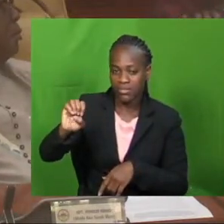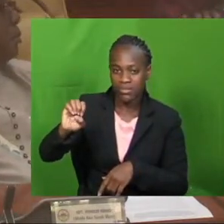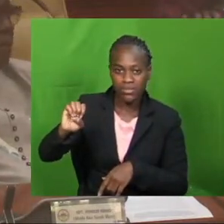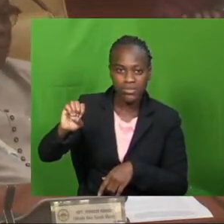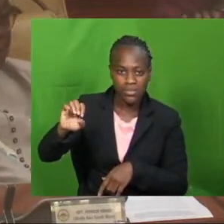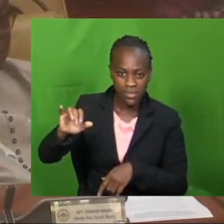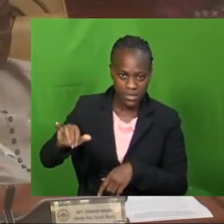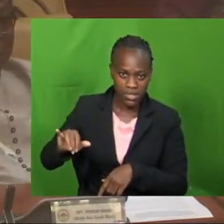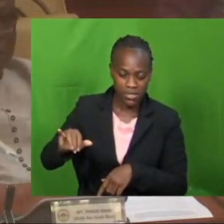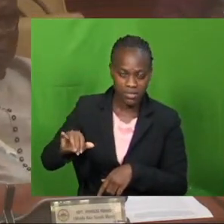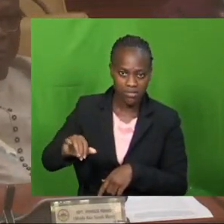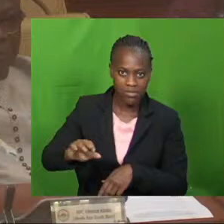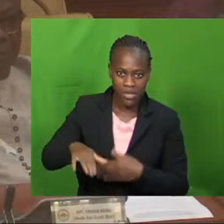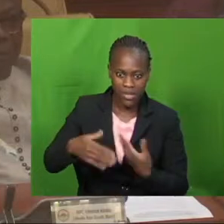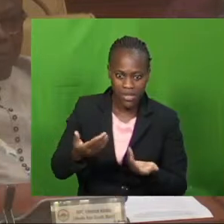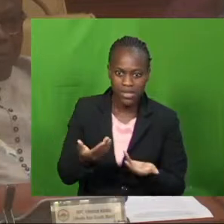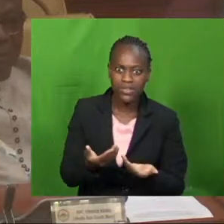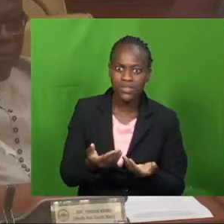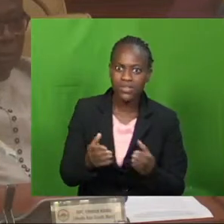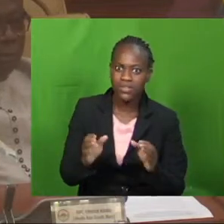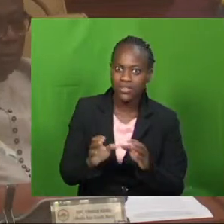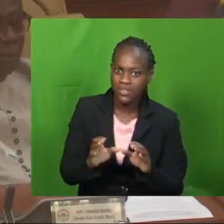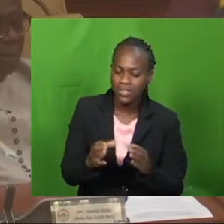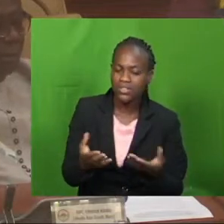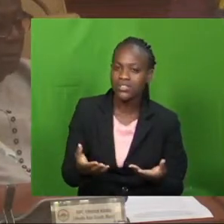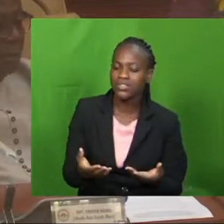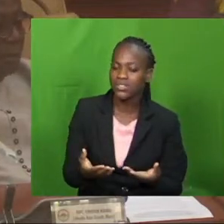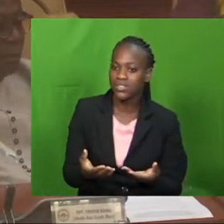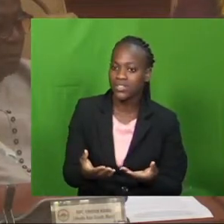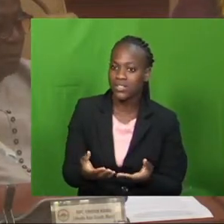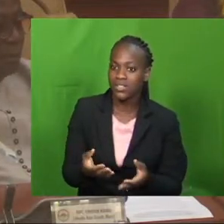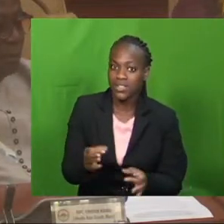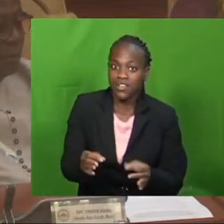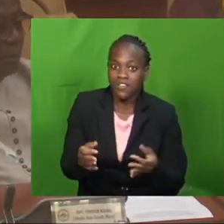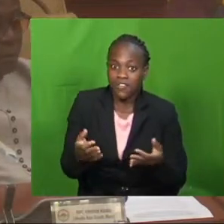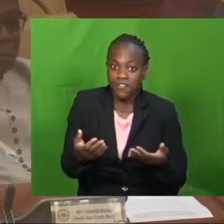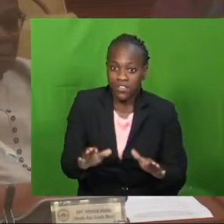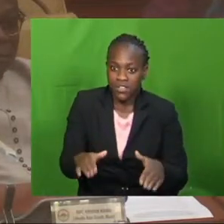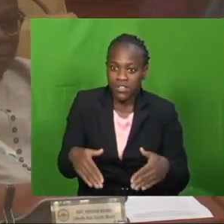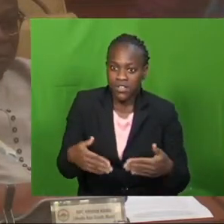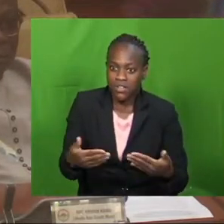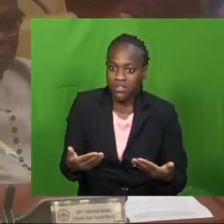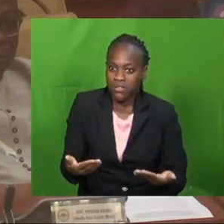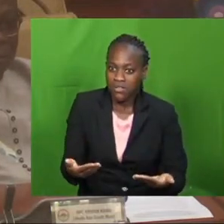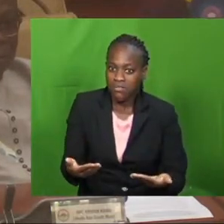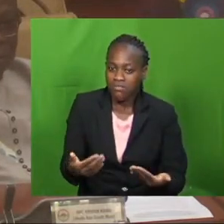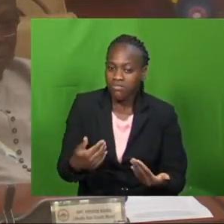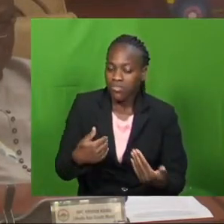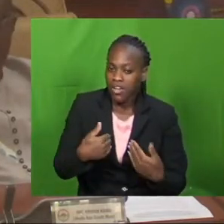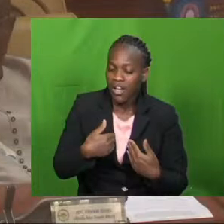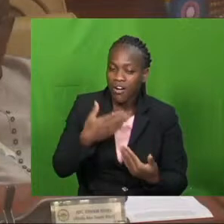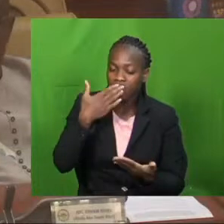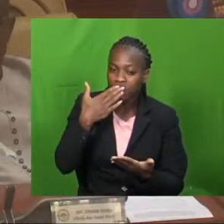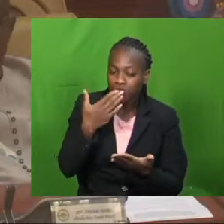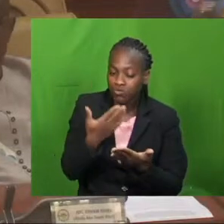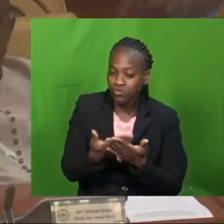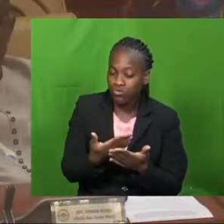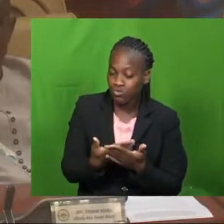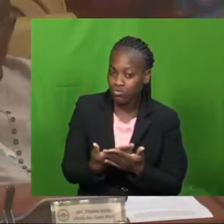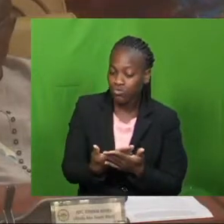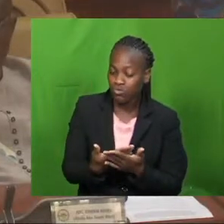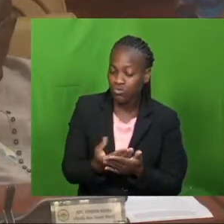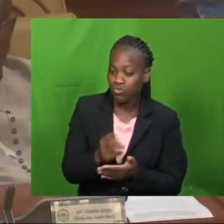be organized. At the end of the day, we will be able to get good water for the good people